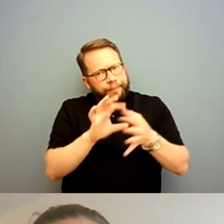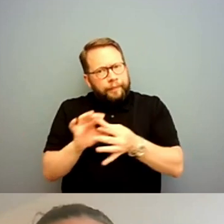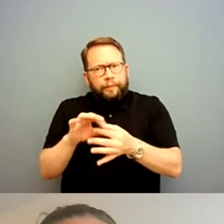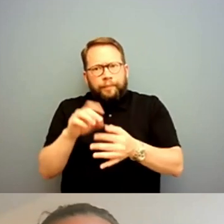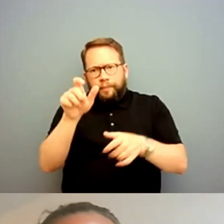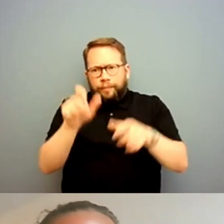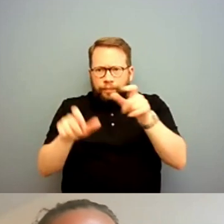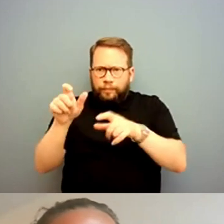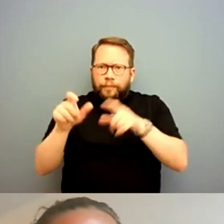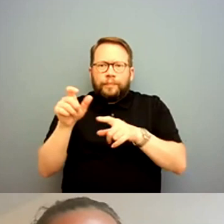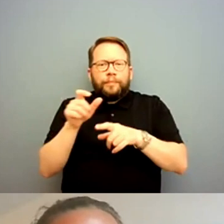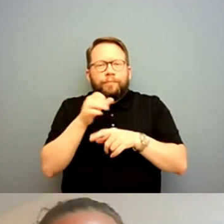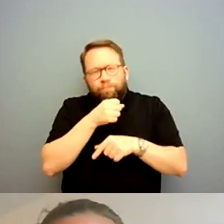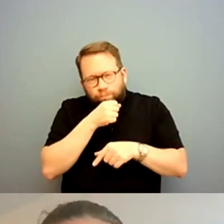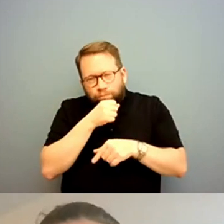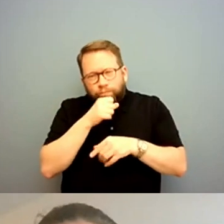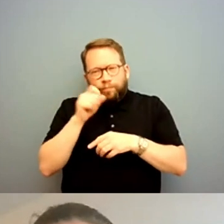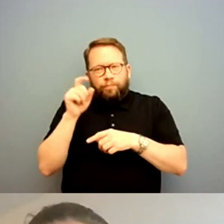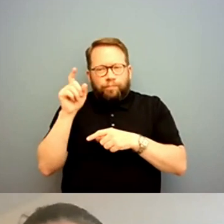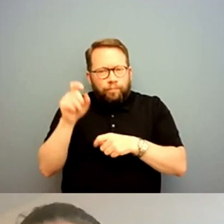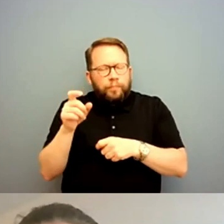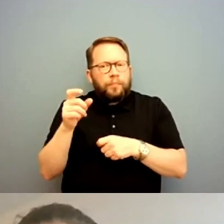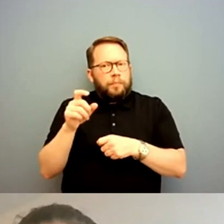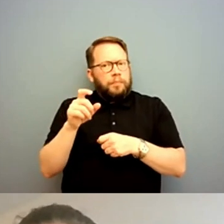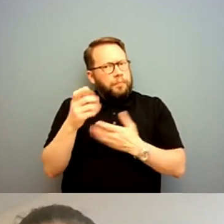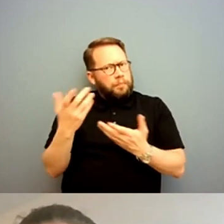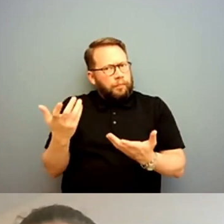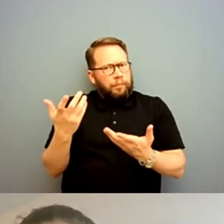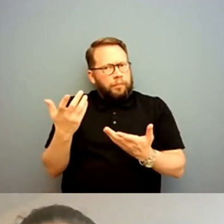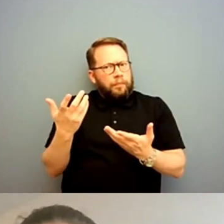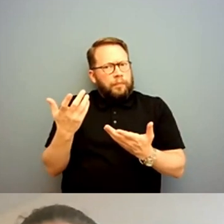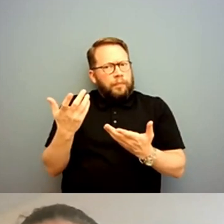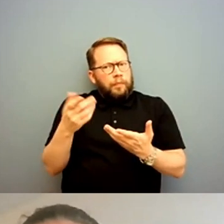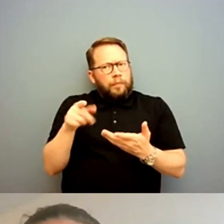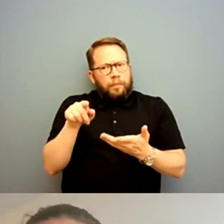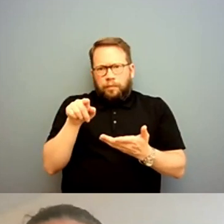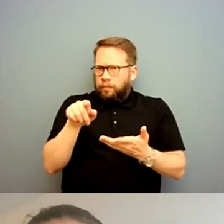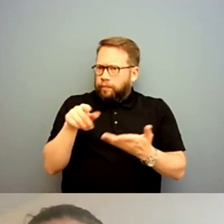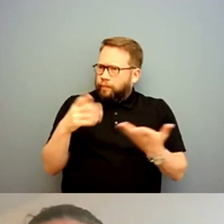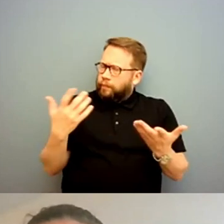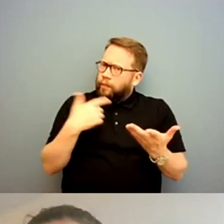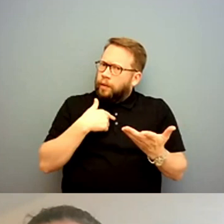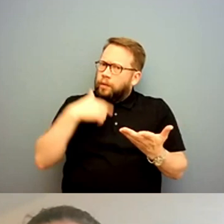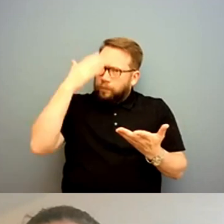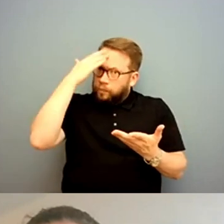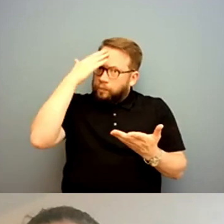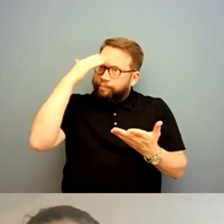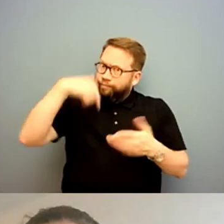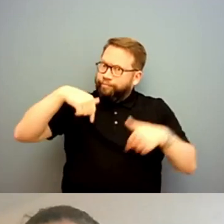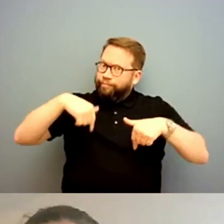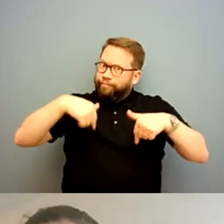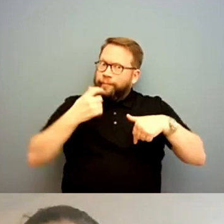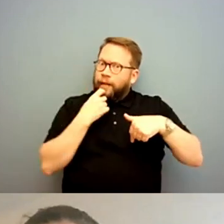very interesting question when we are now reforming the both legislations in Finland. So this is a very big